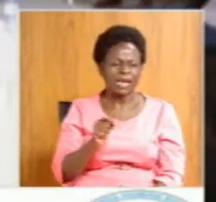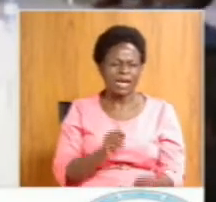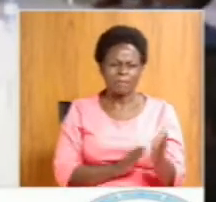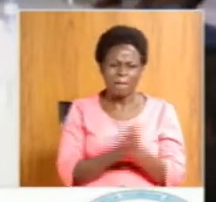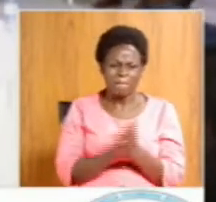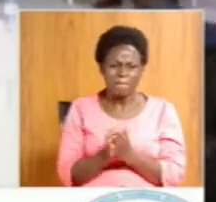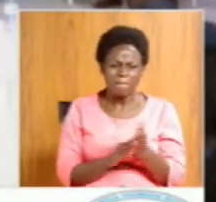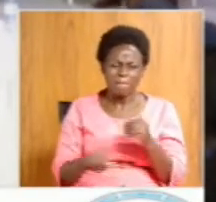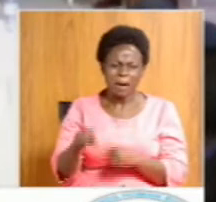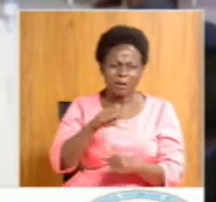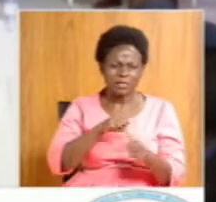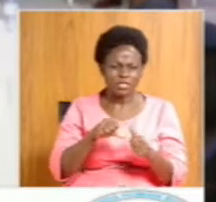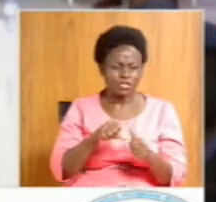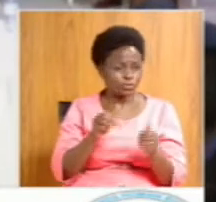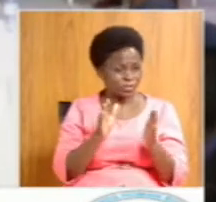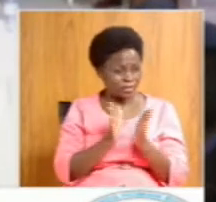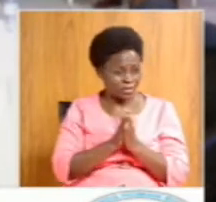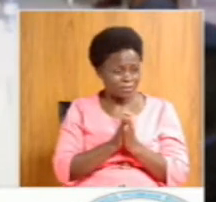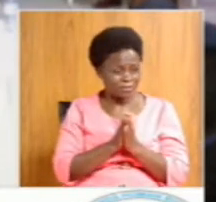about these issues and